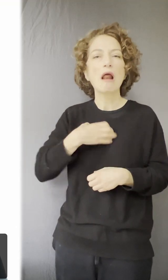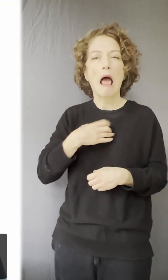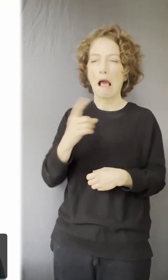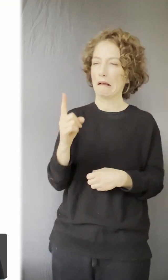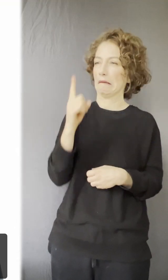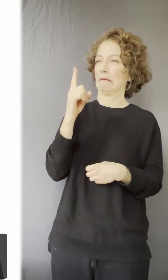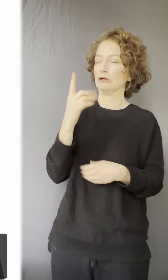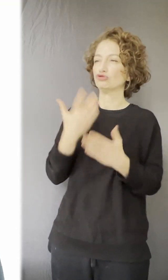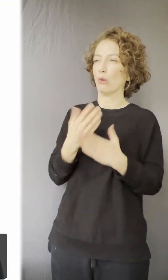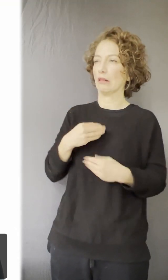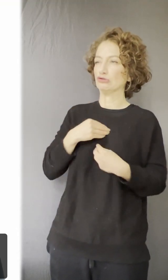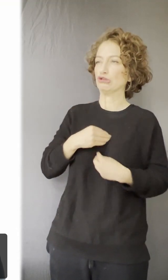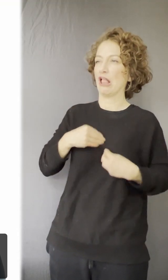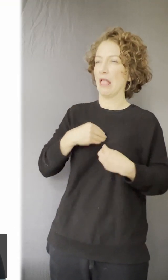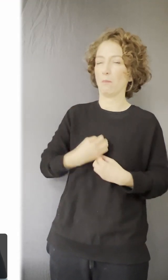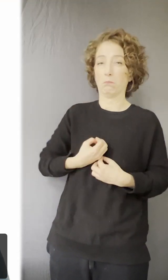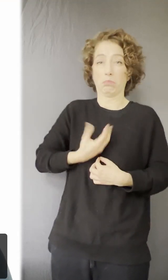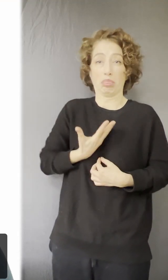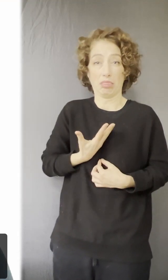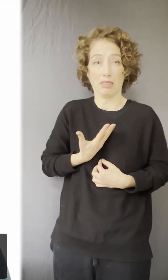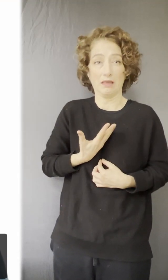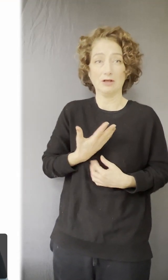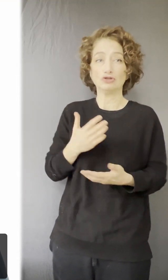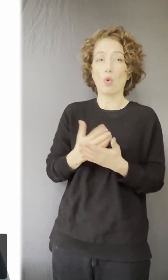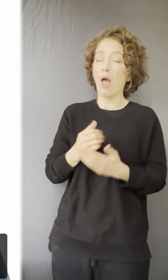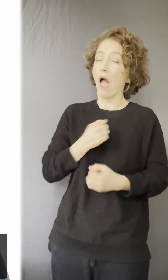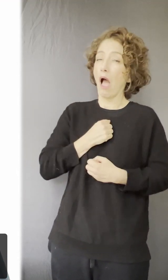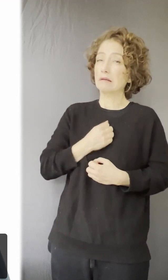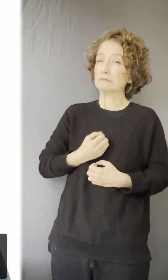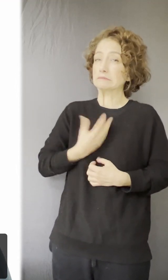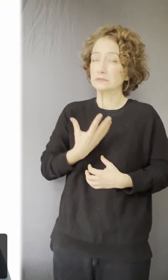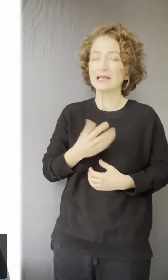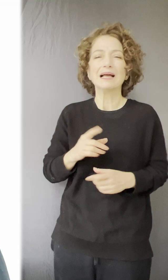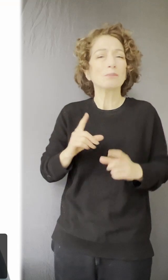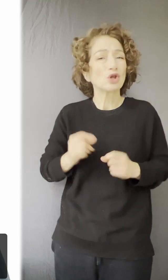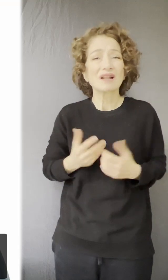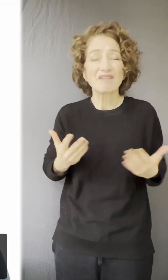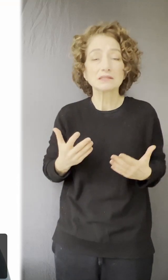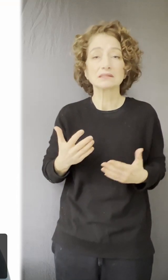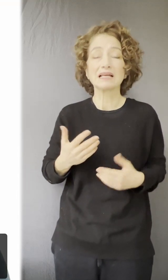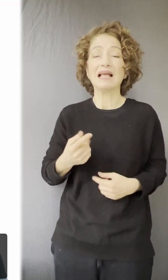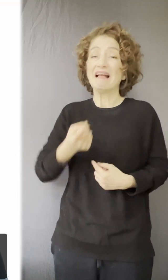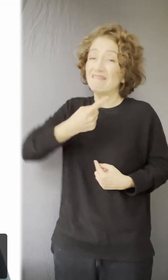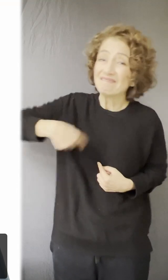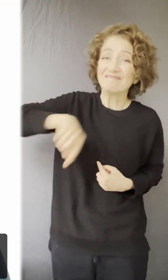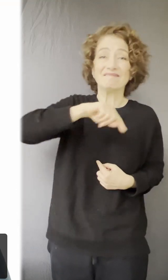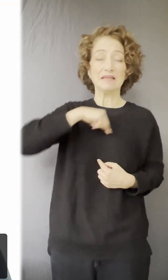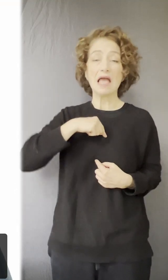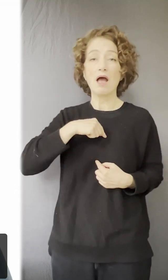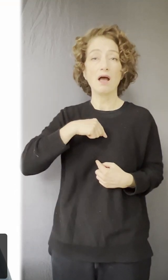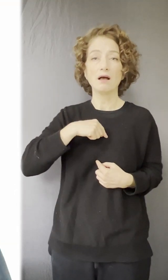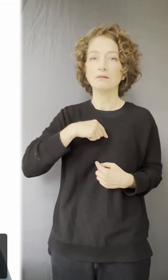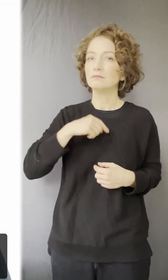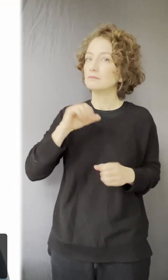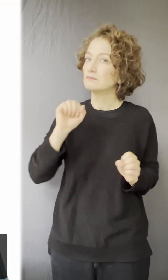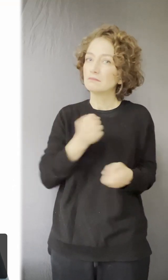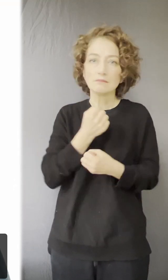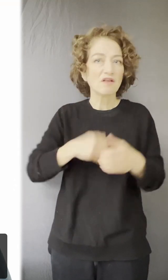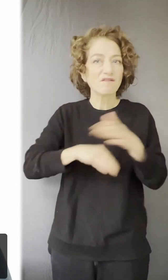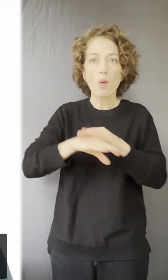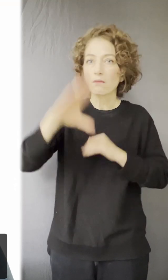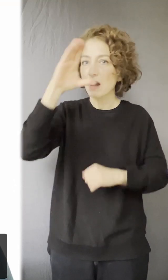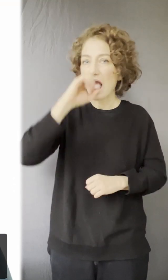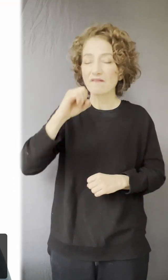people who are chronically ill may in part have to do with our inability to grasp our own mortality